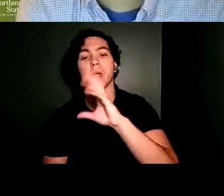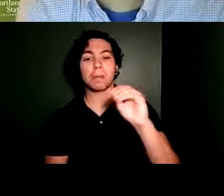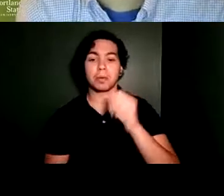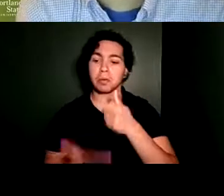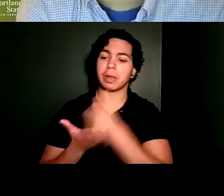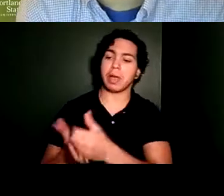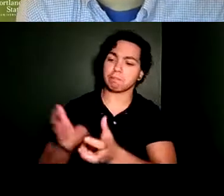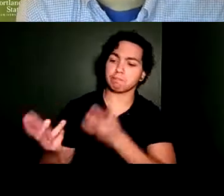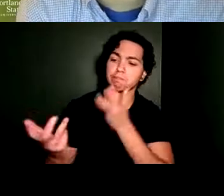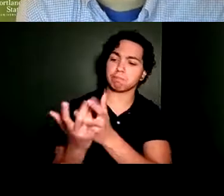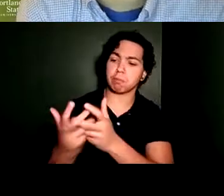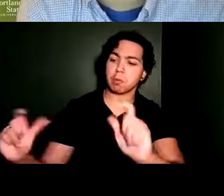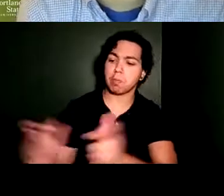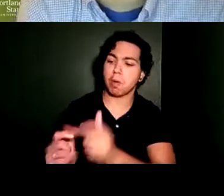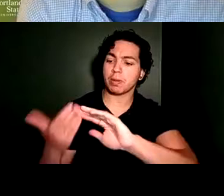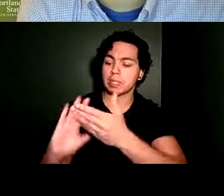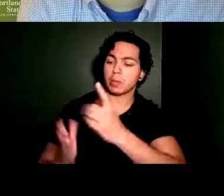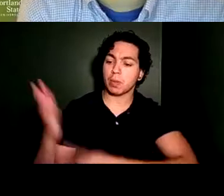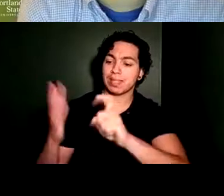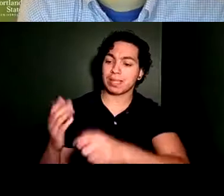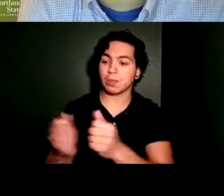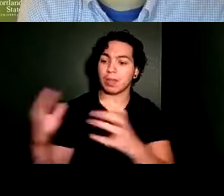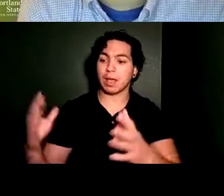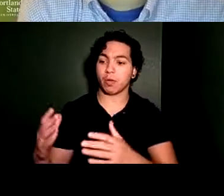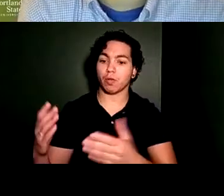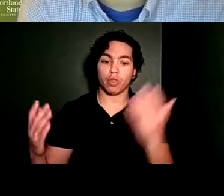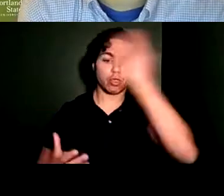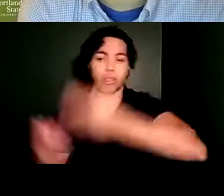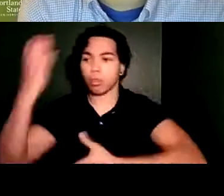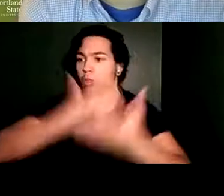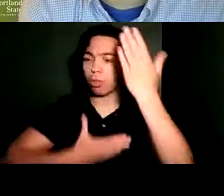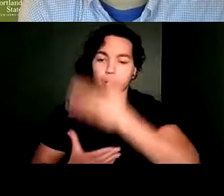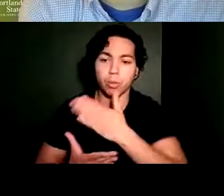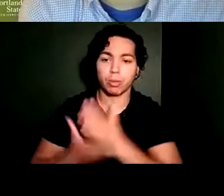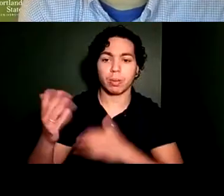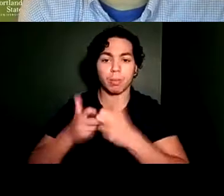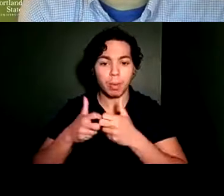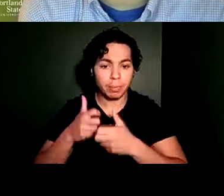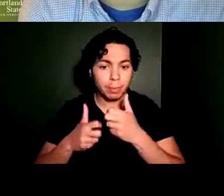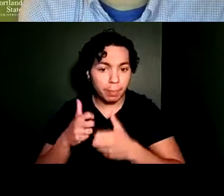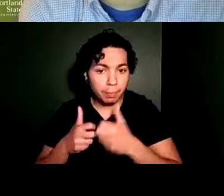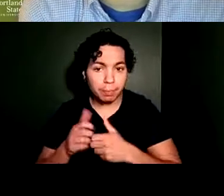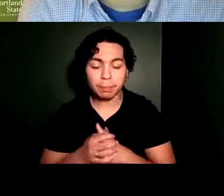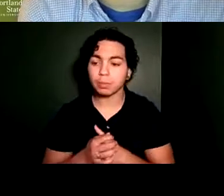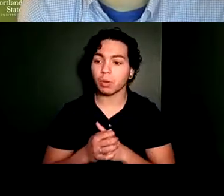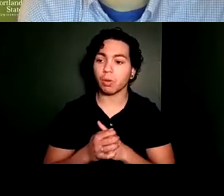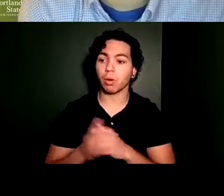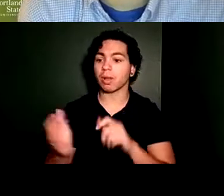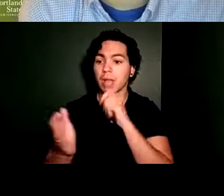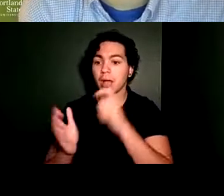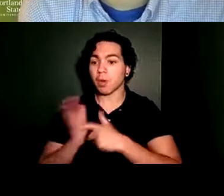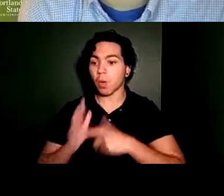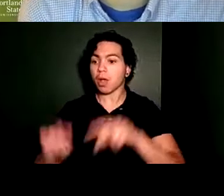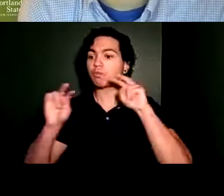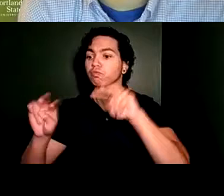get everything done without substantial oversight. And they can meet the equity goals as we set them. They